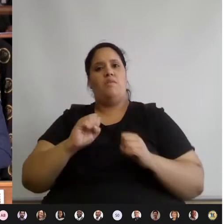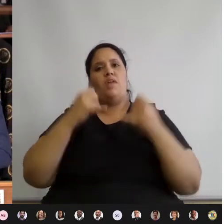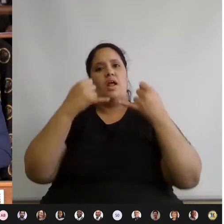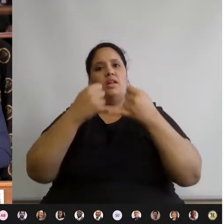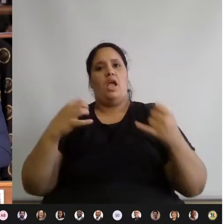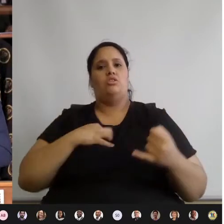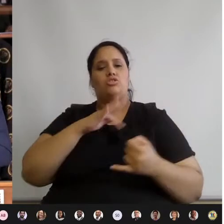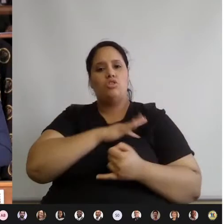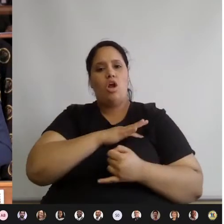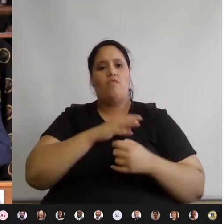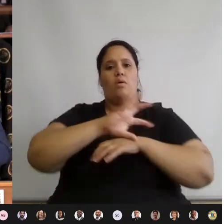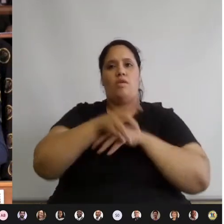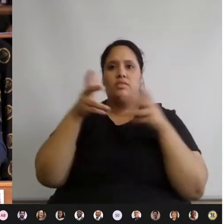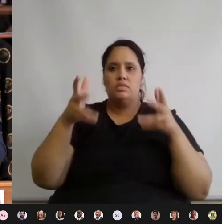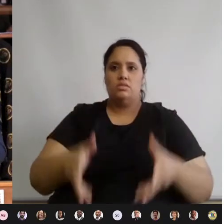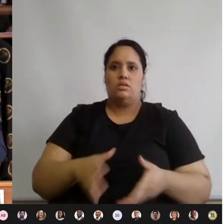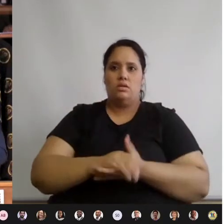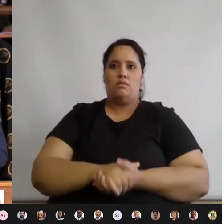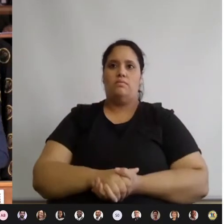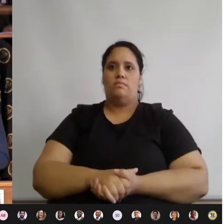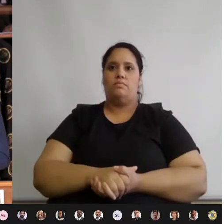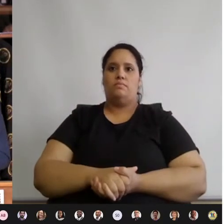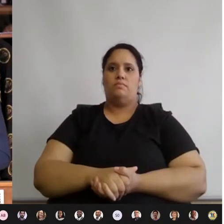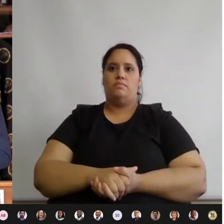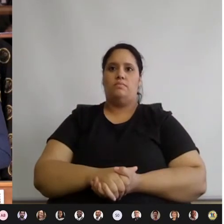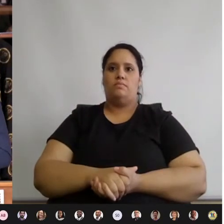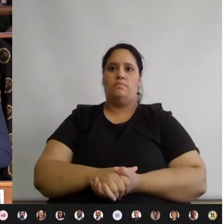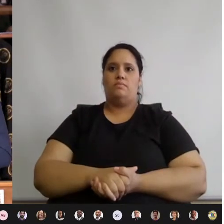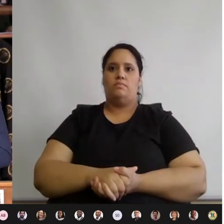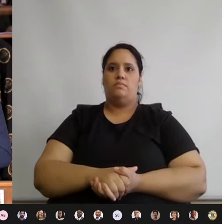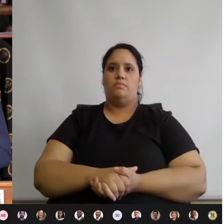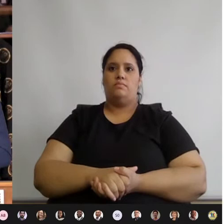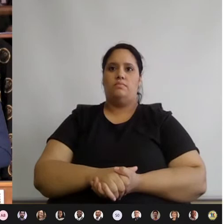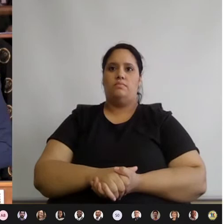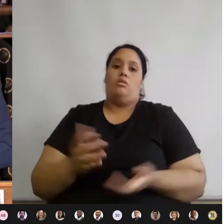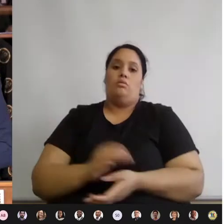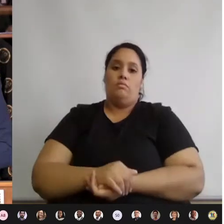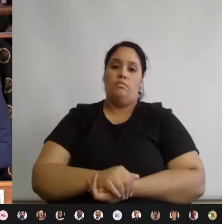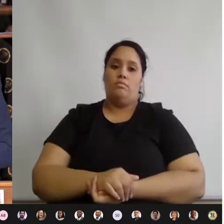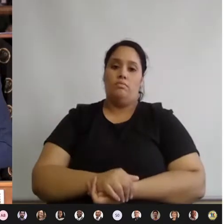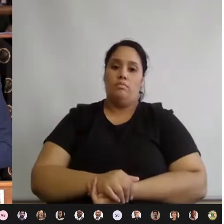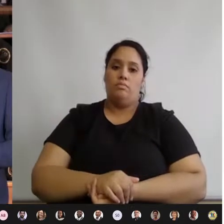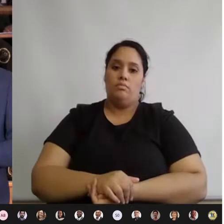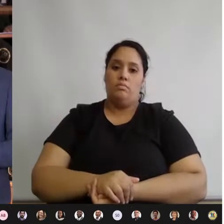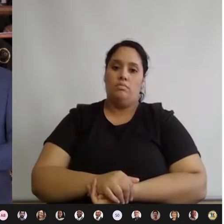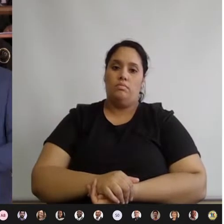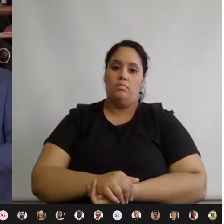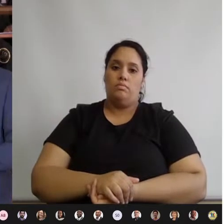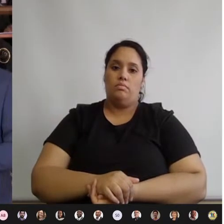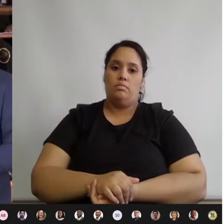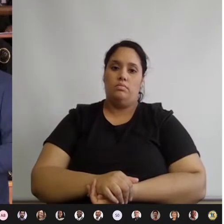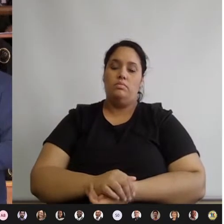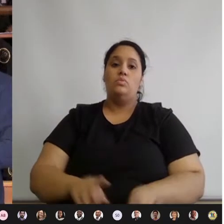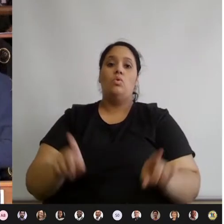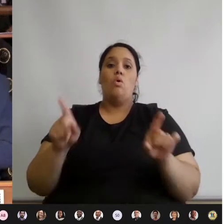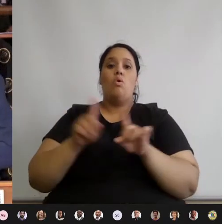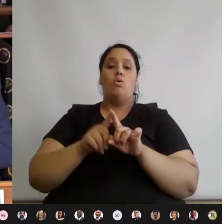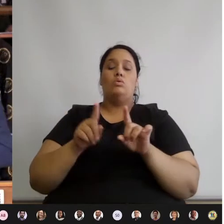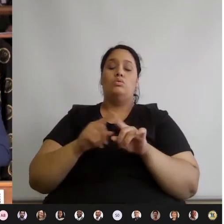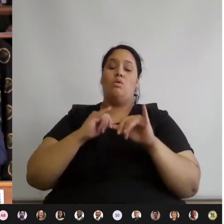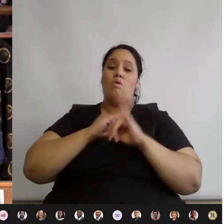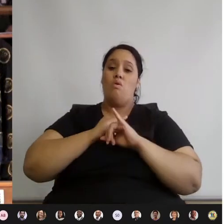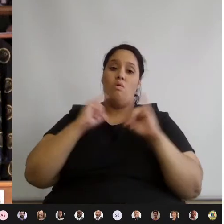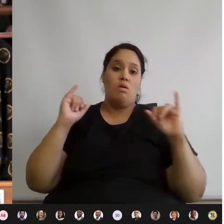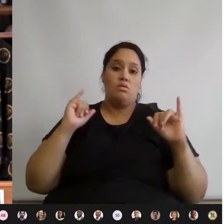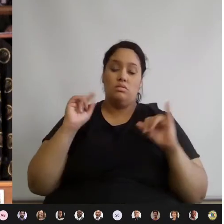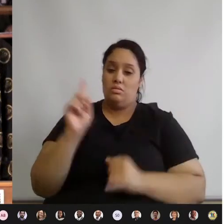in our province. That, sir, is shocking. But what is even more outrageous